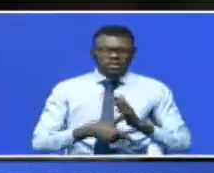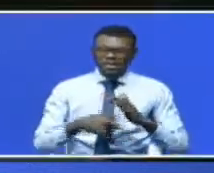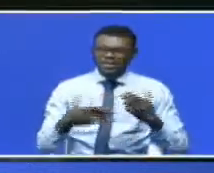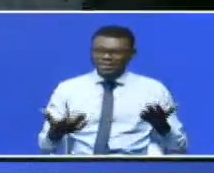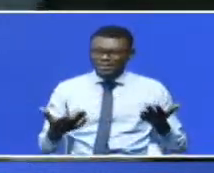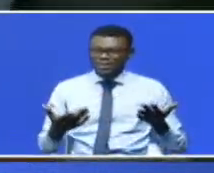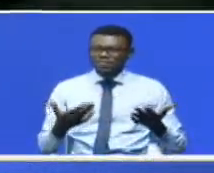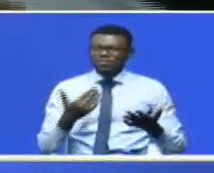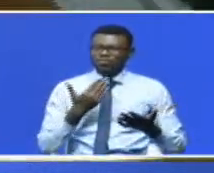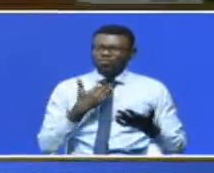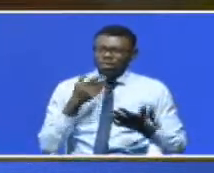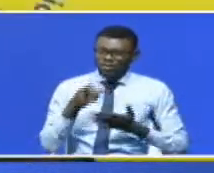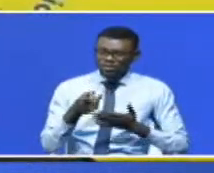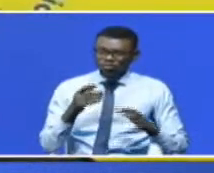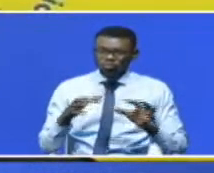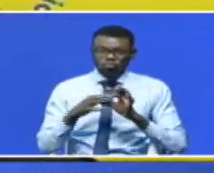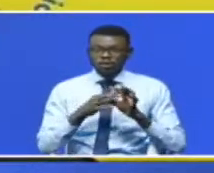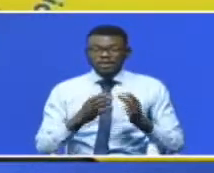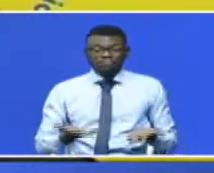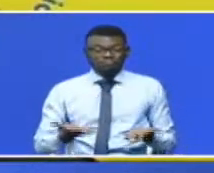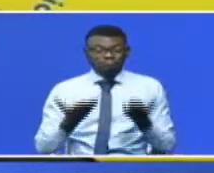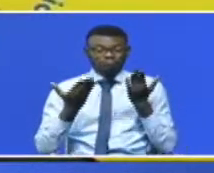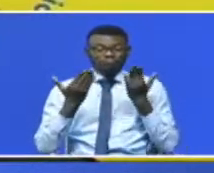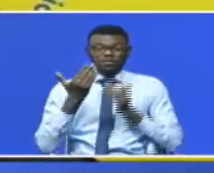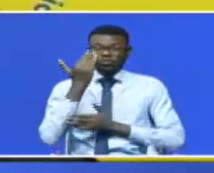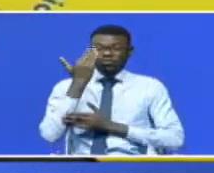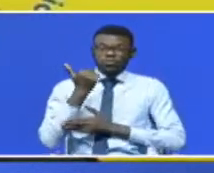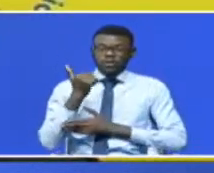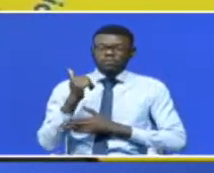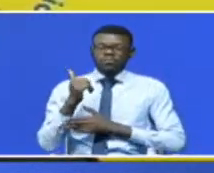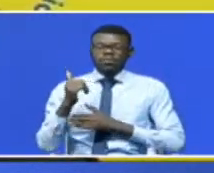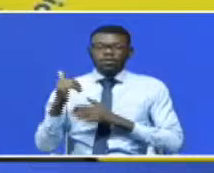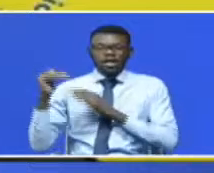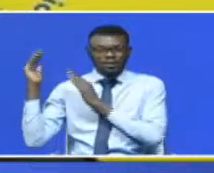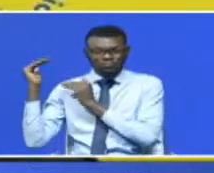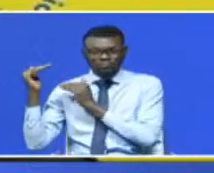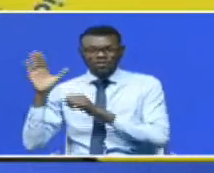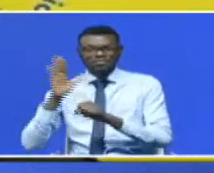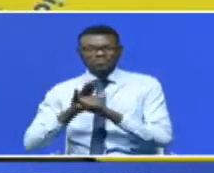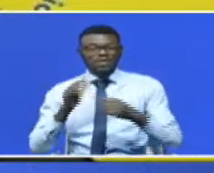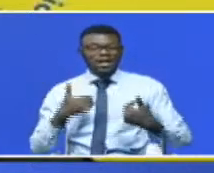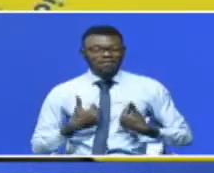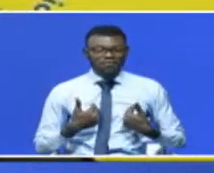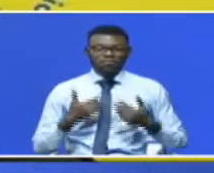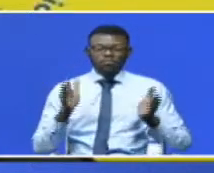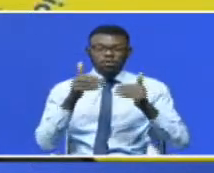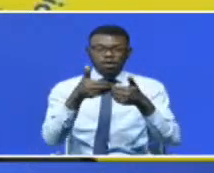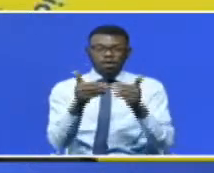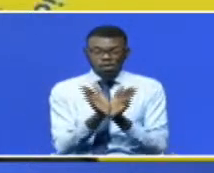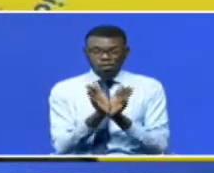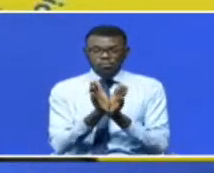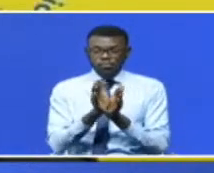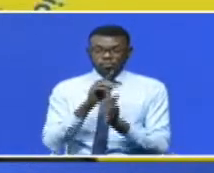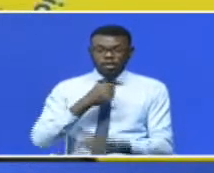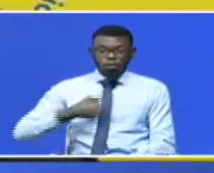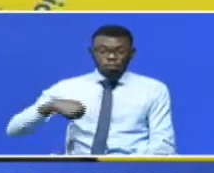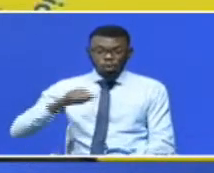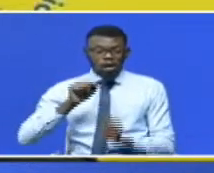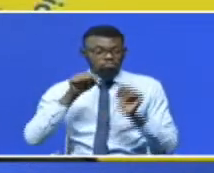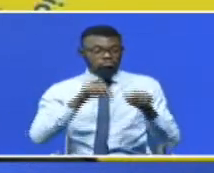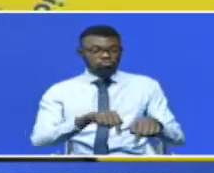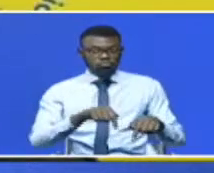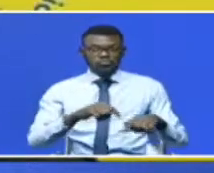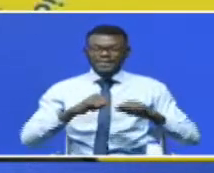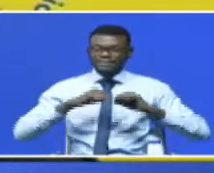this collaboration and do more? Because we have more that needed, expected from us at the community level. That's the reason why we are here today, to seal